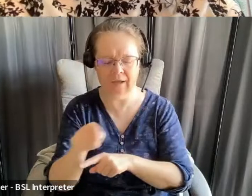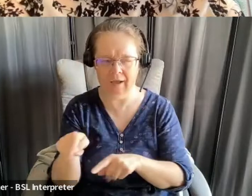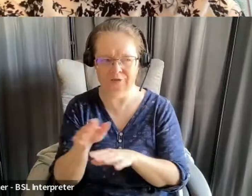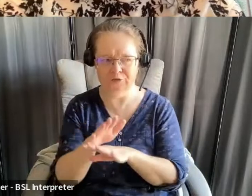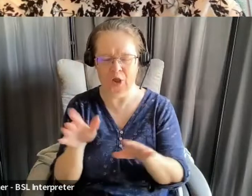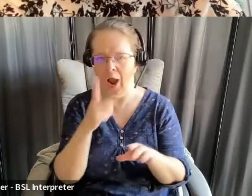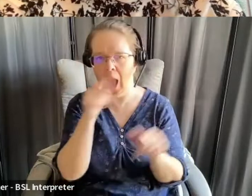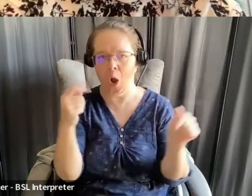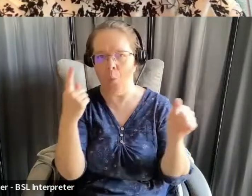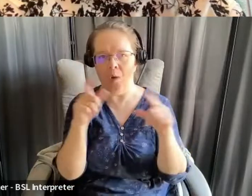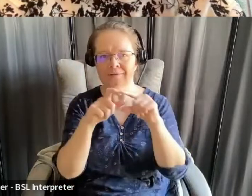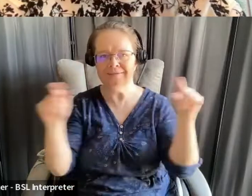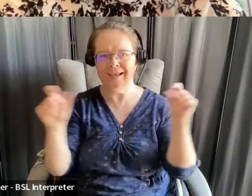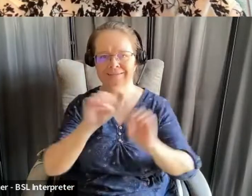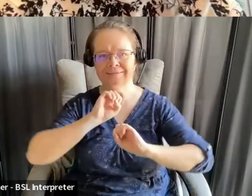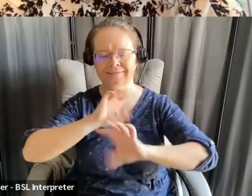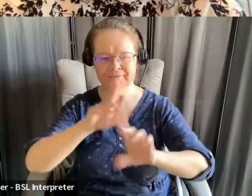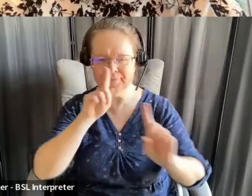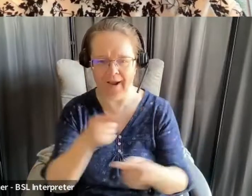sentence, but